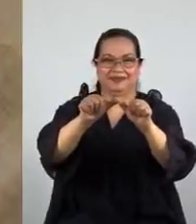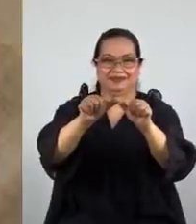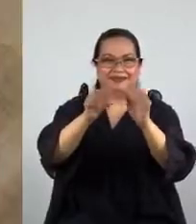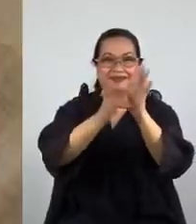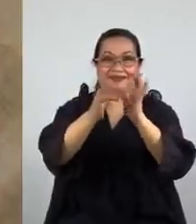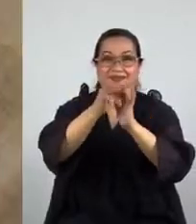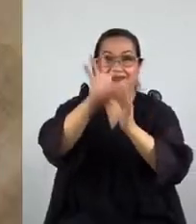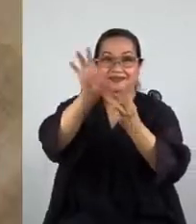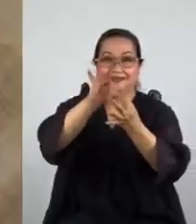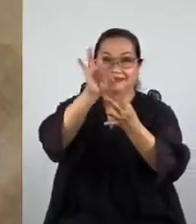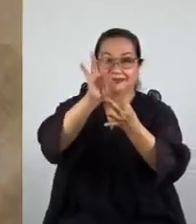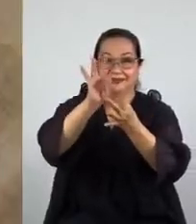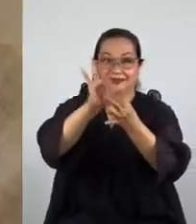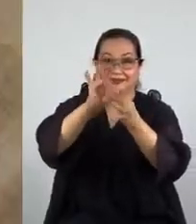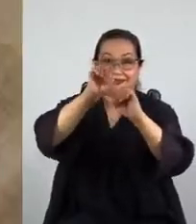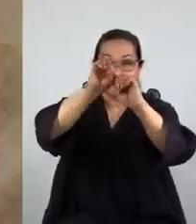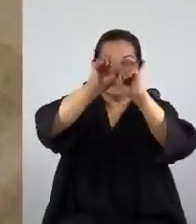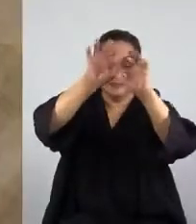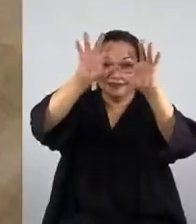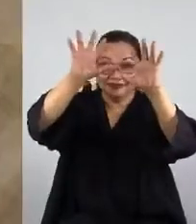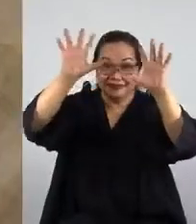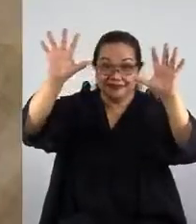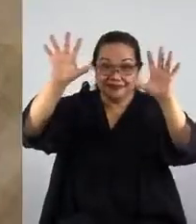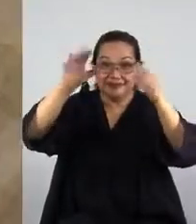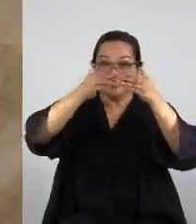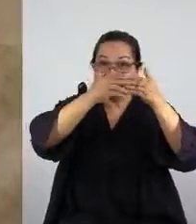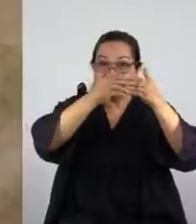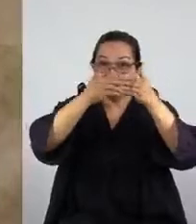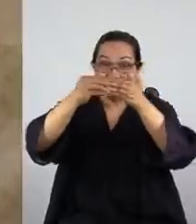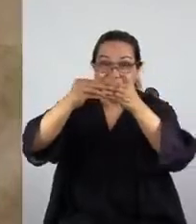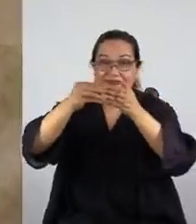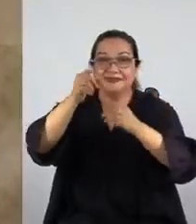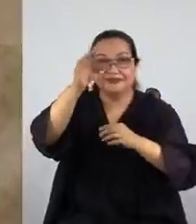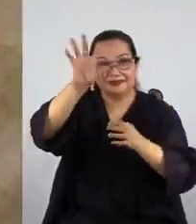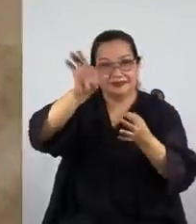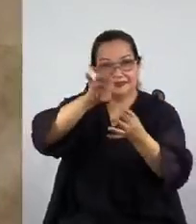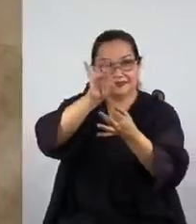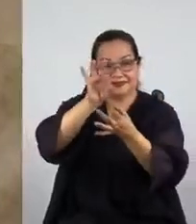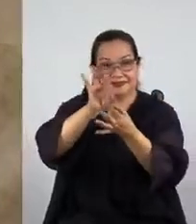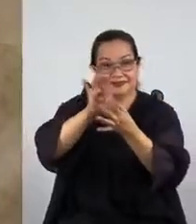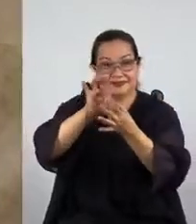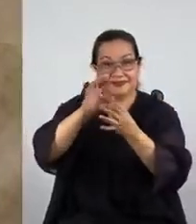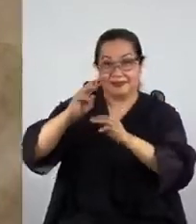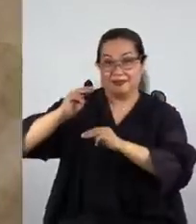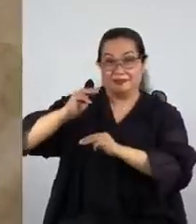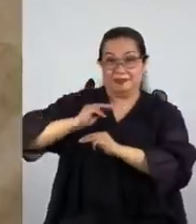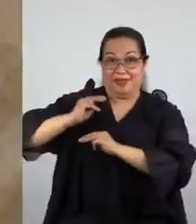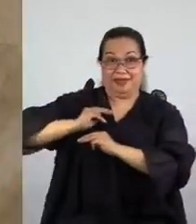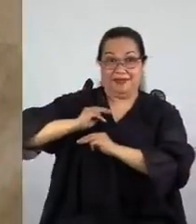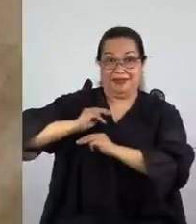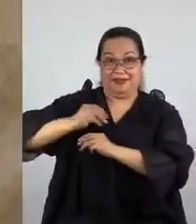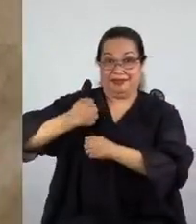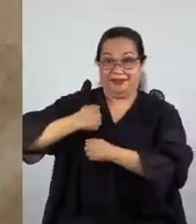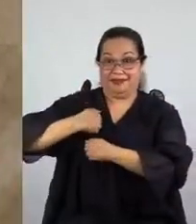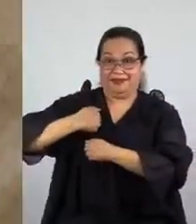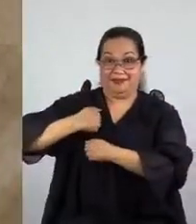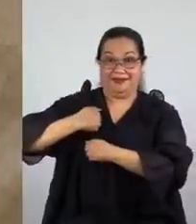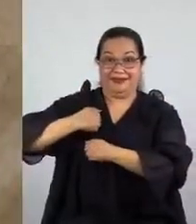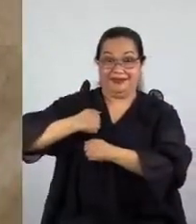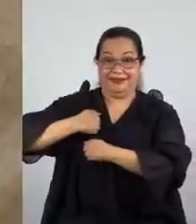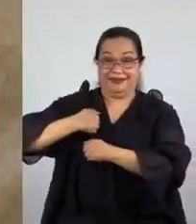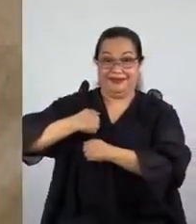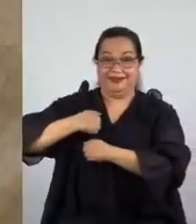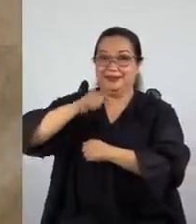Jesus is the perfect guiding light. We can fix our eyes on him. In military history, soldiers were known